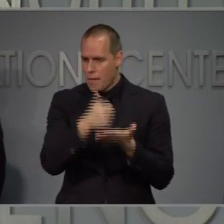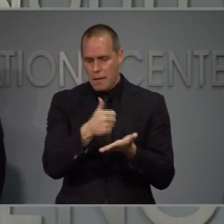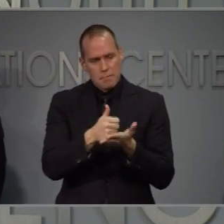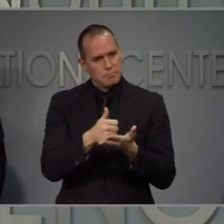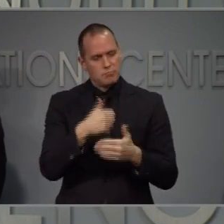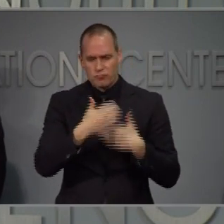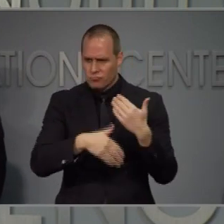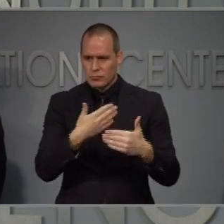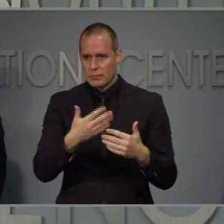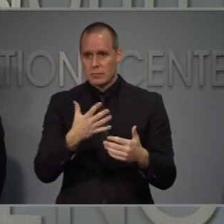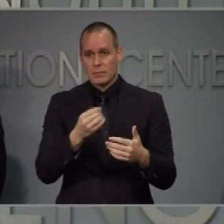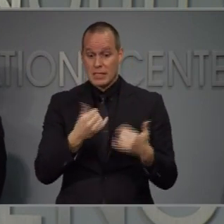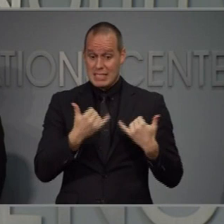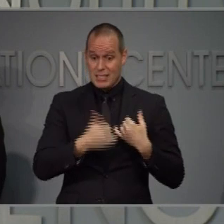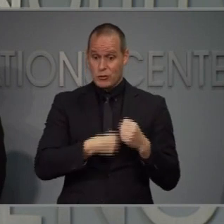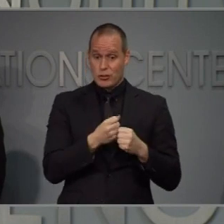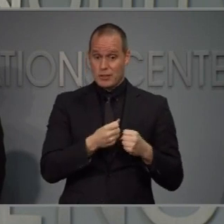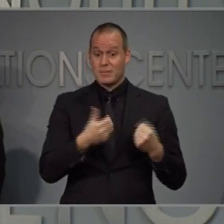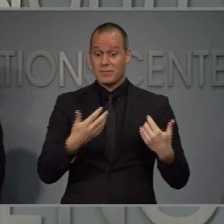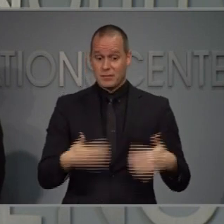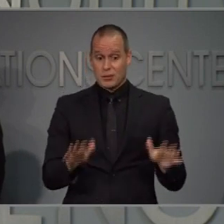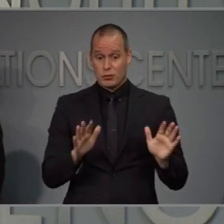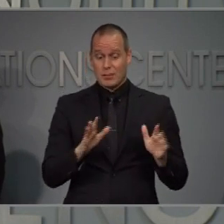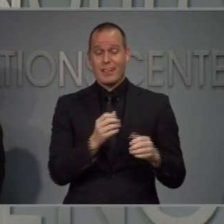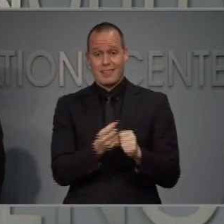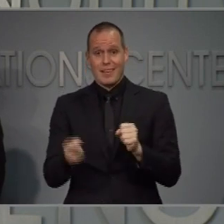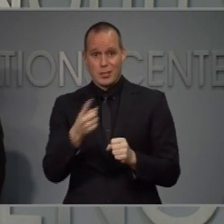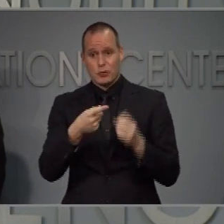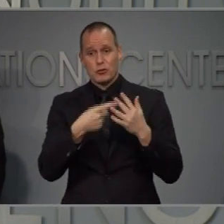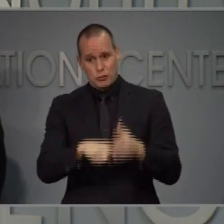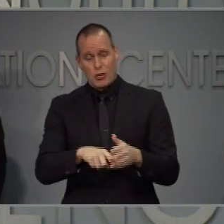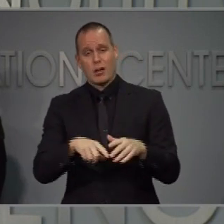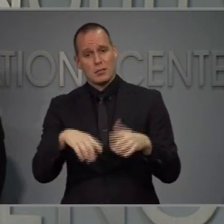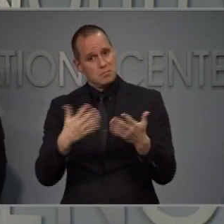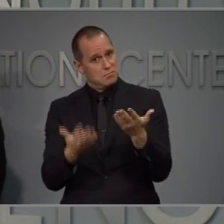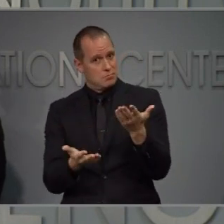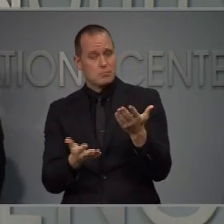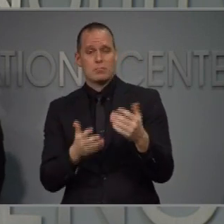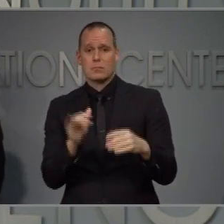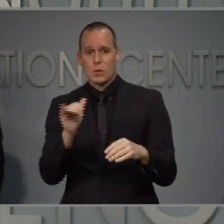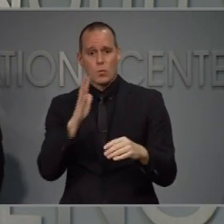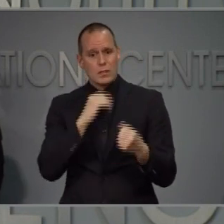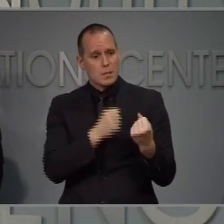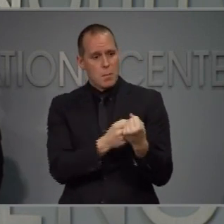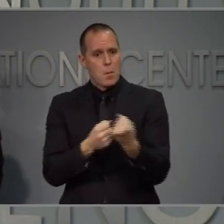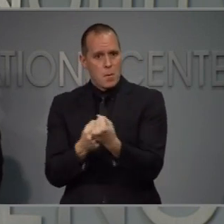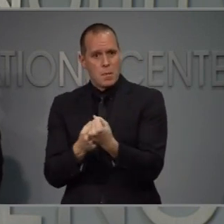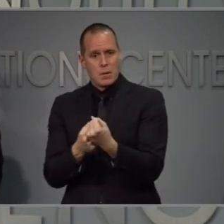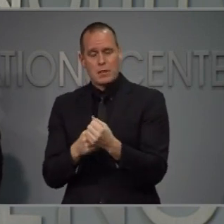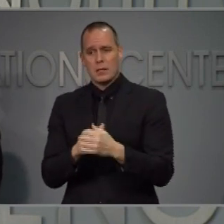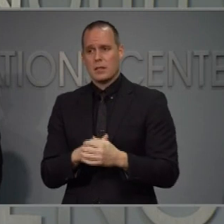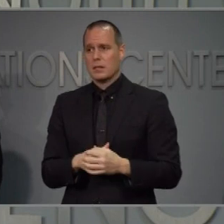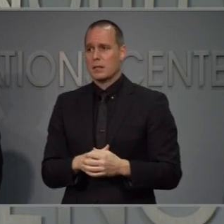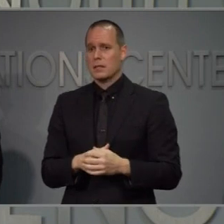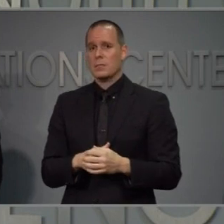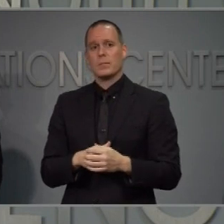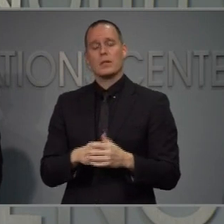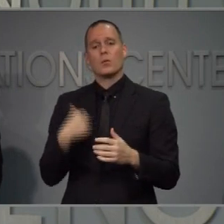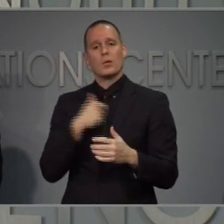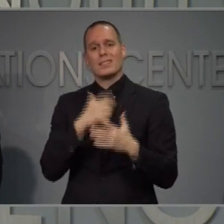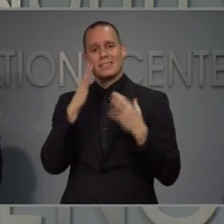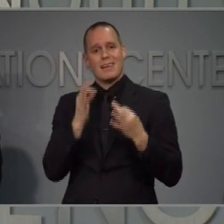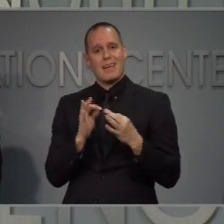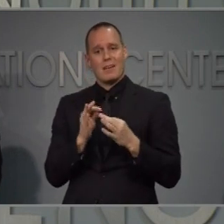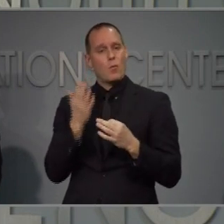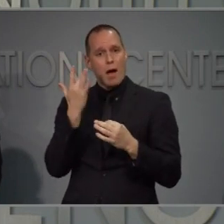and into the next school year. But this is a decision based on health and public safety, and it is